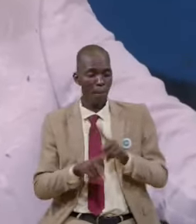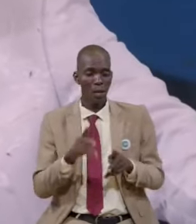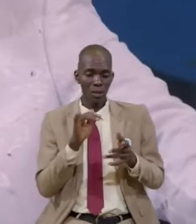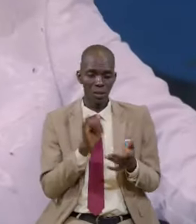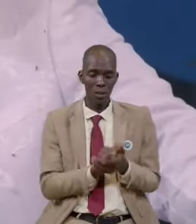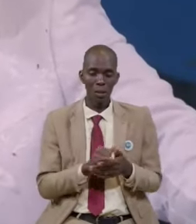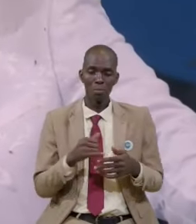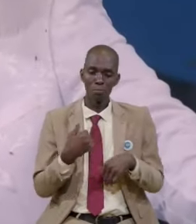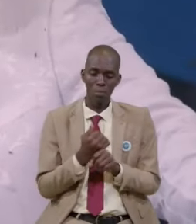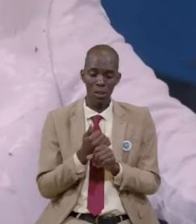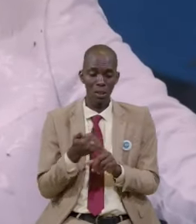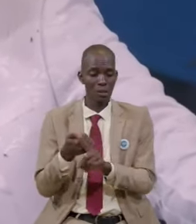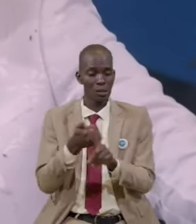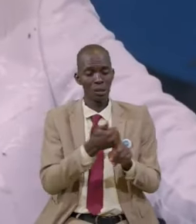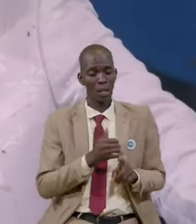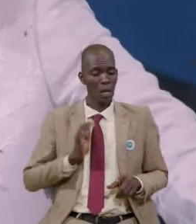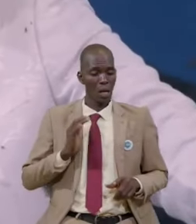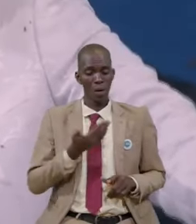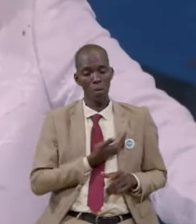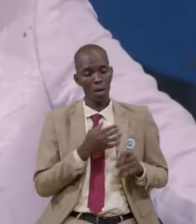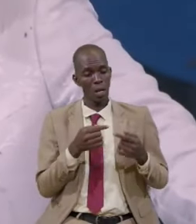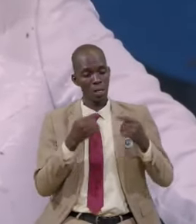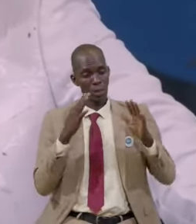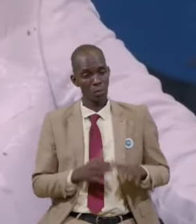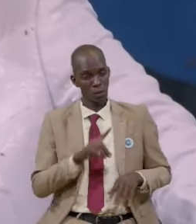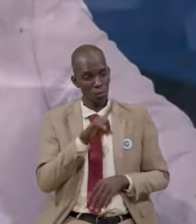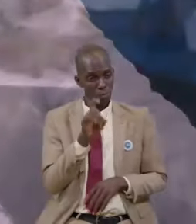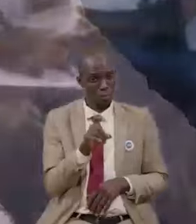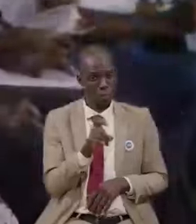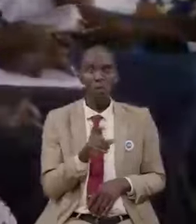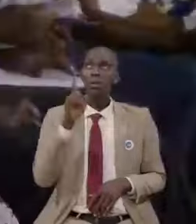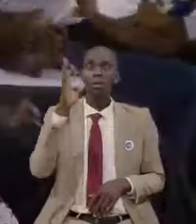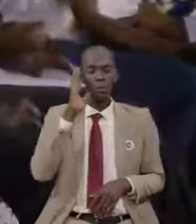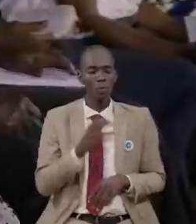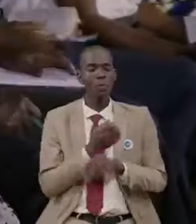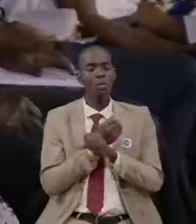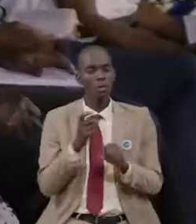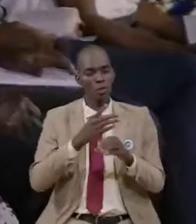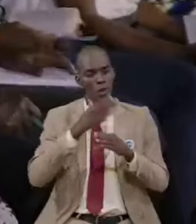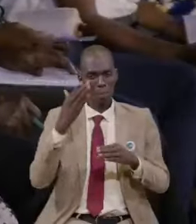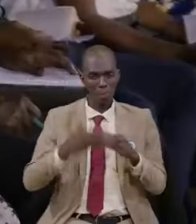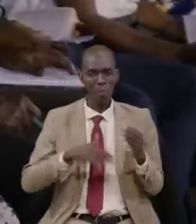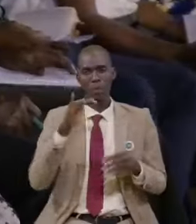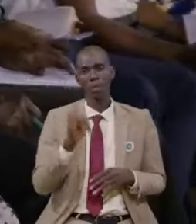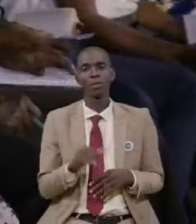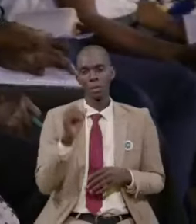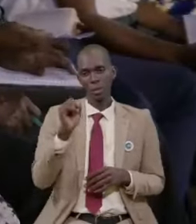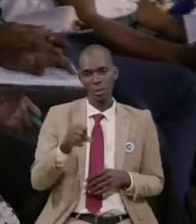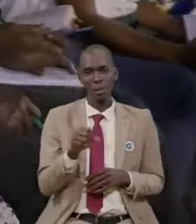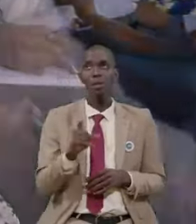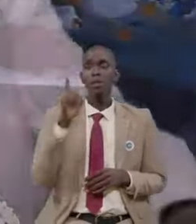themselves our enemies. It will save you completely. And it will save us